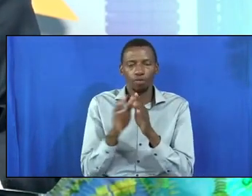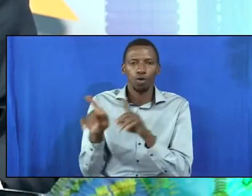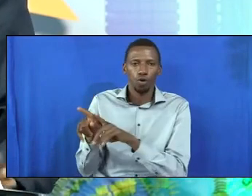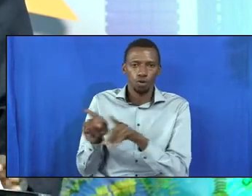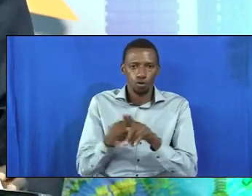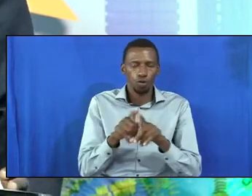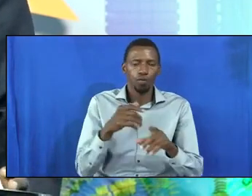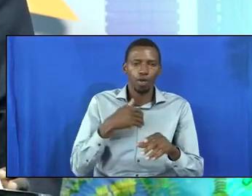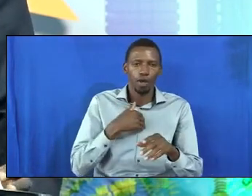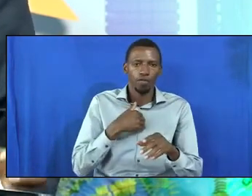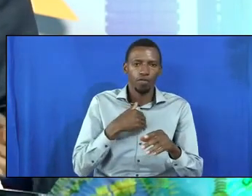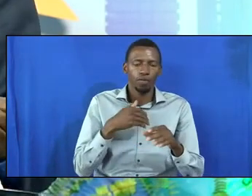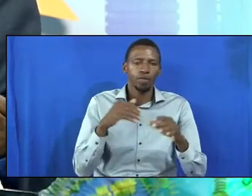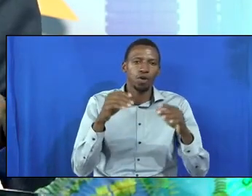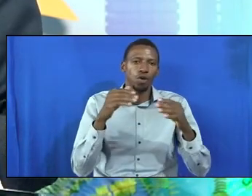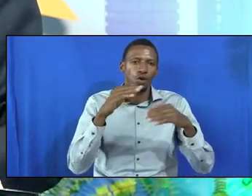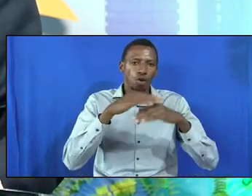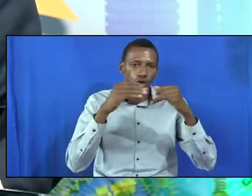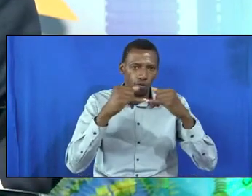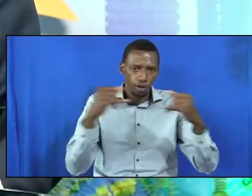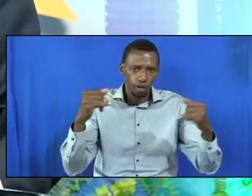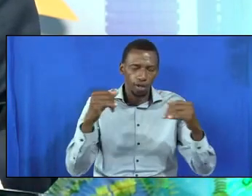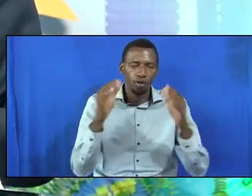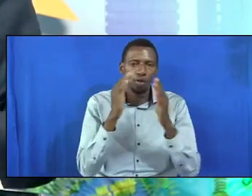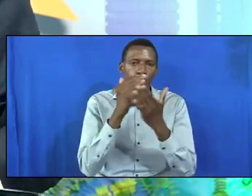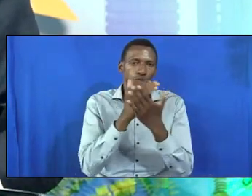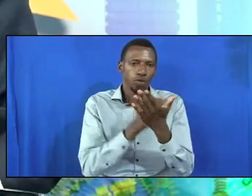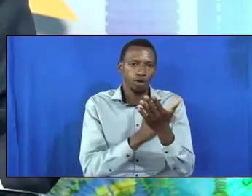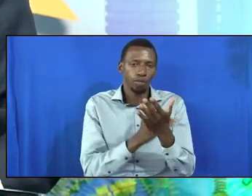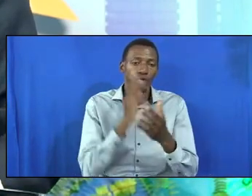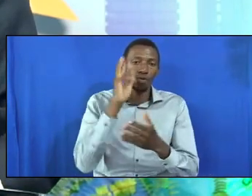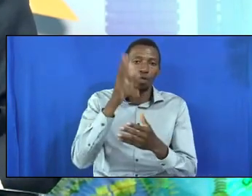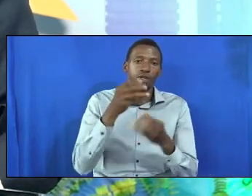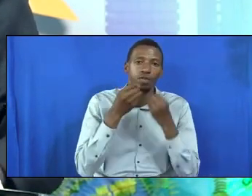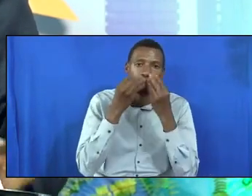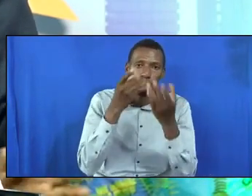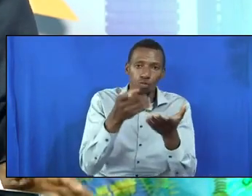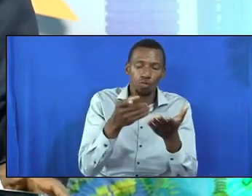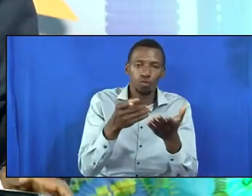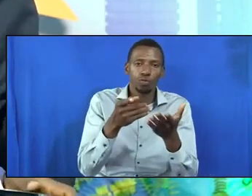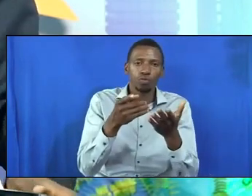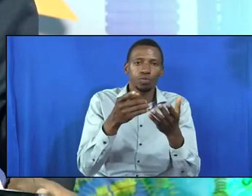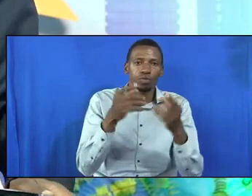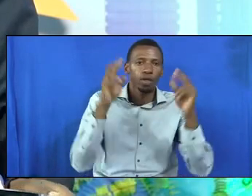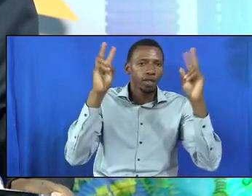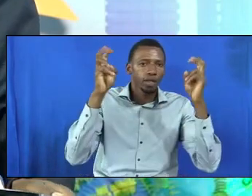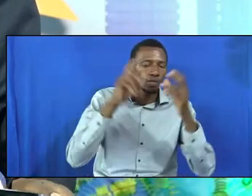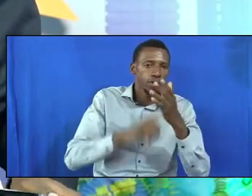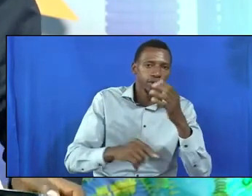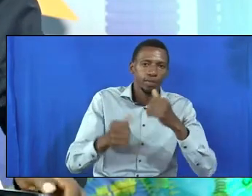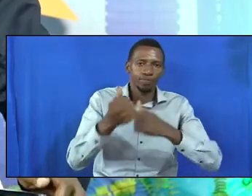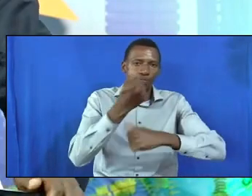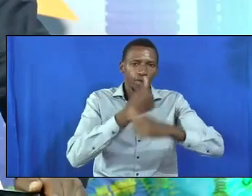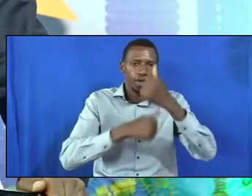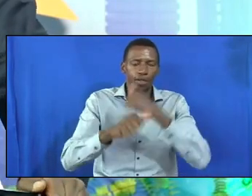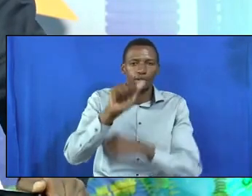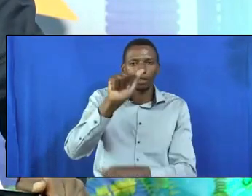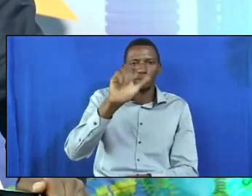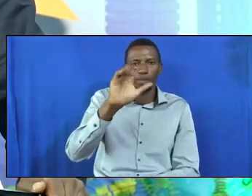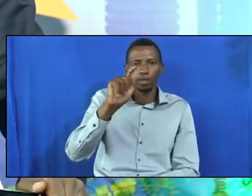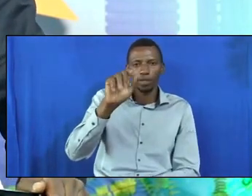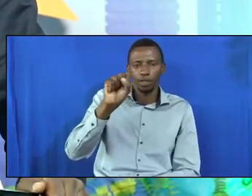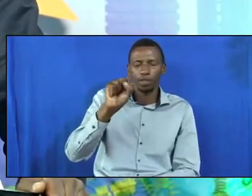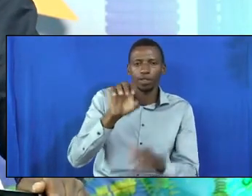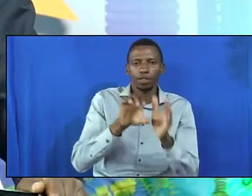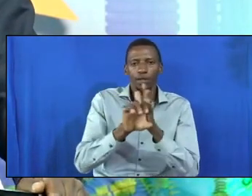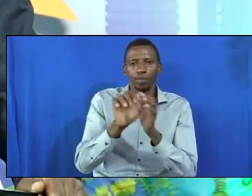And I can even tell you the message that we are going to tap from, the text. It is Acts chapter 16, verses